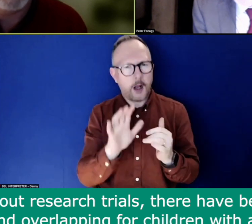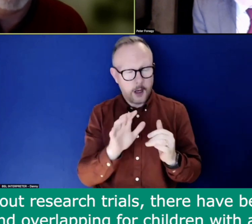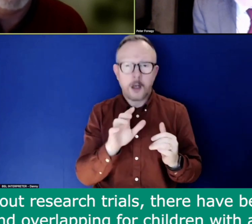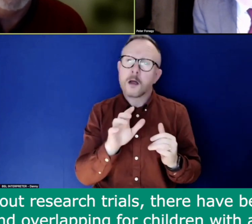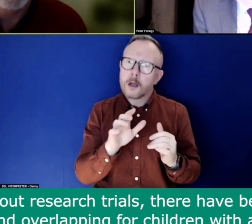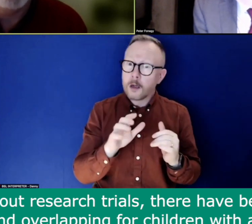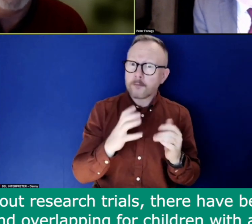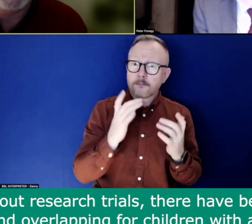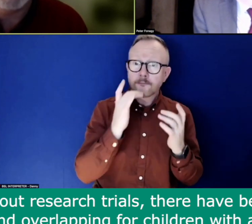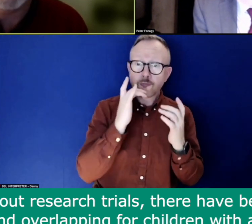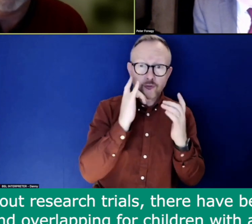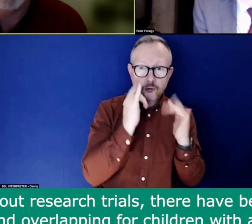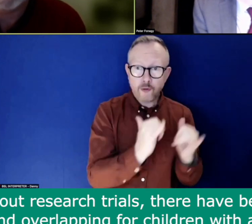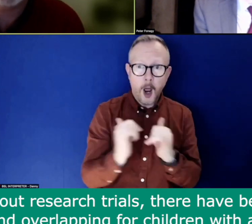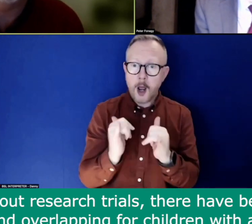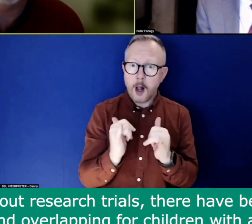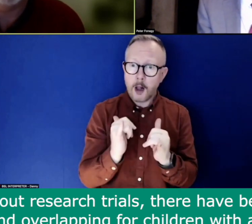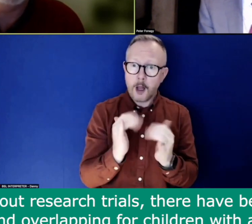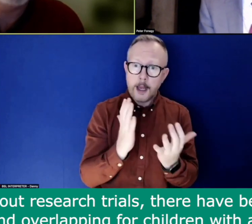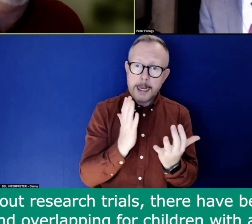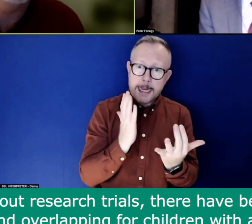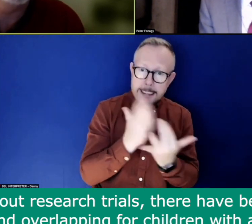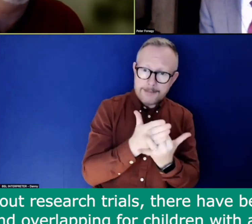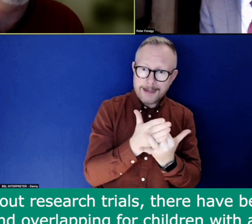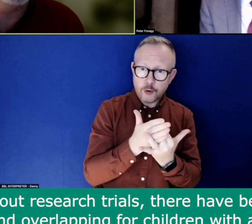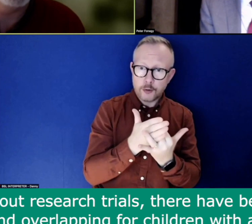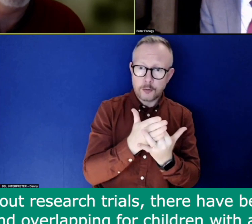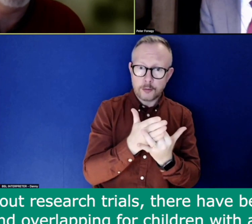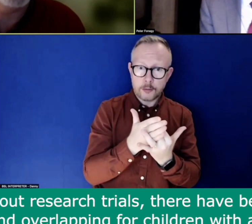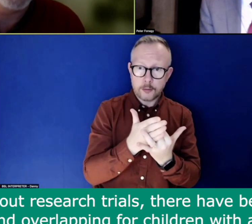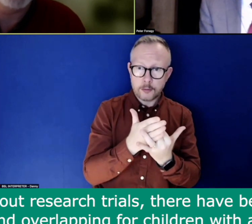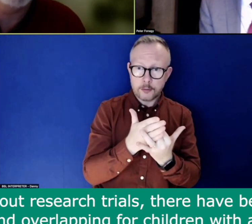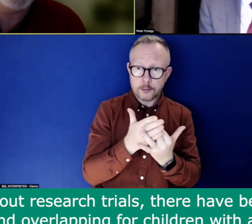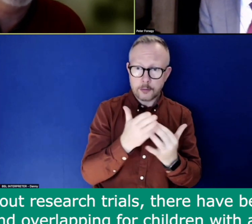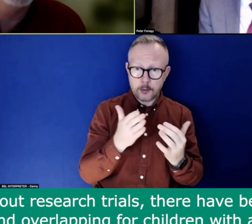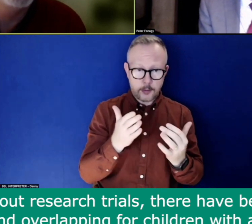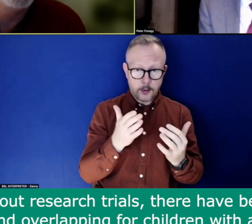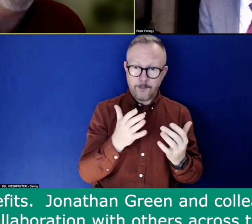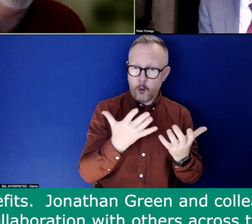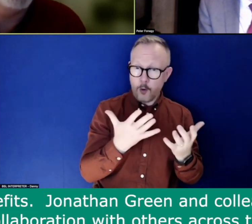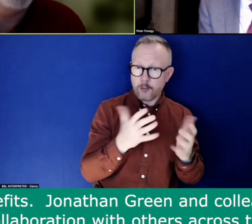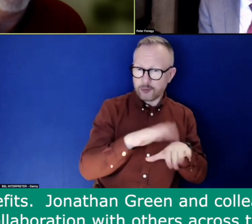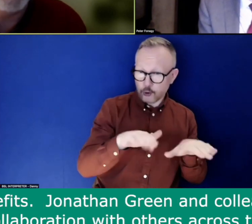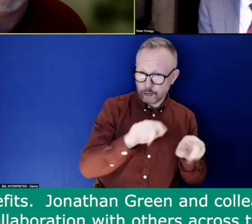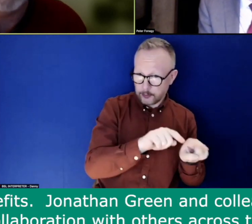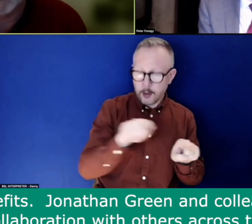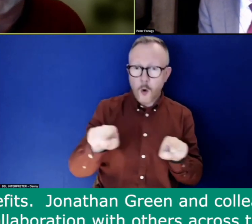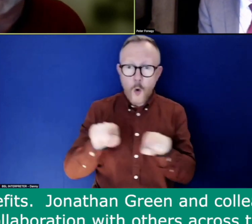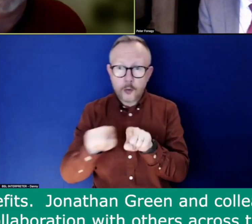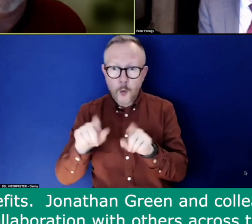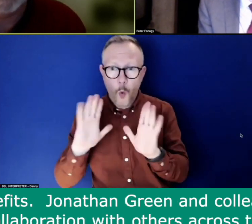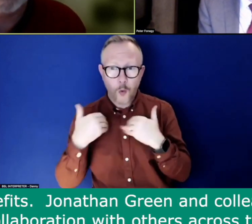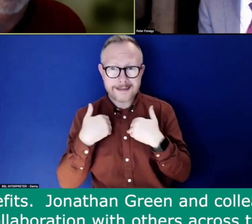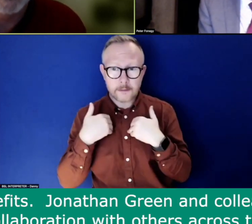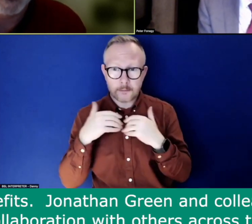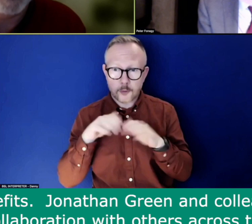of interventions that are very similar or overlapping for children with autism and their families, and the benefits. Jonathan Green